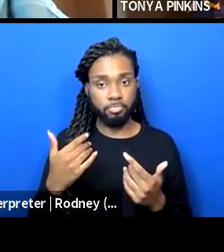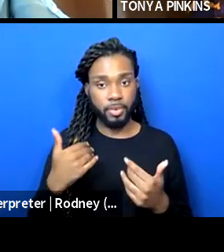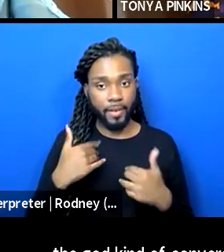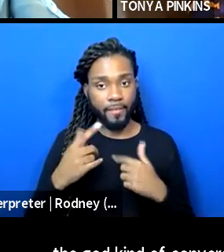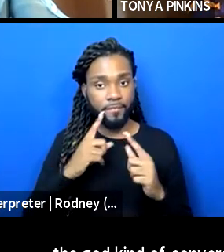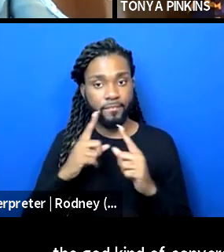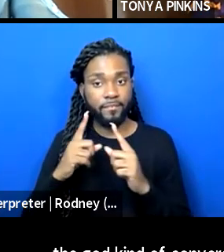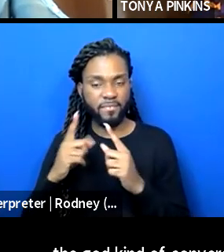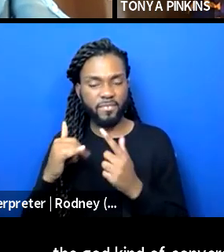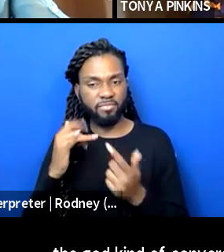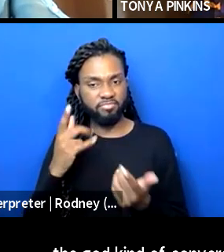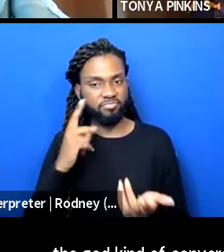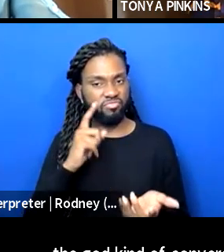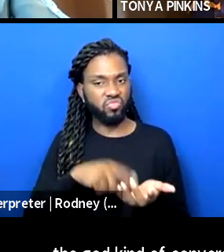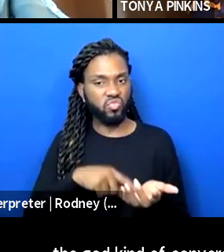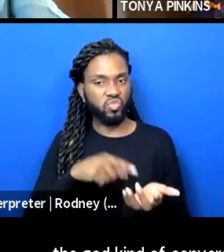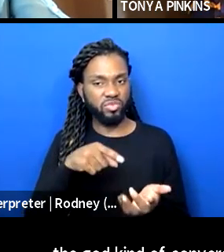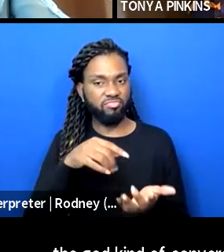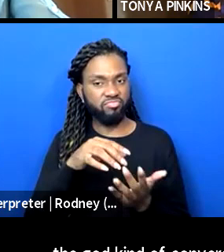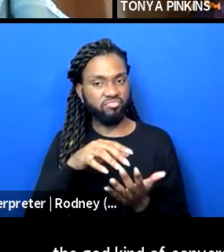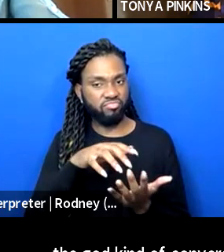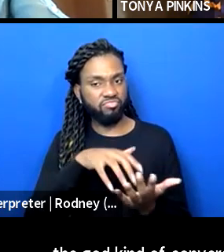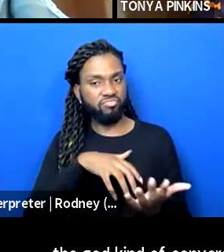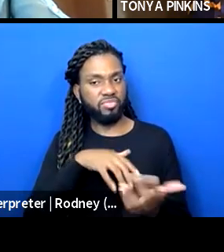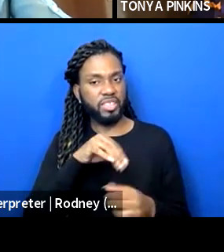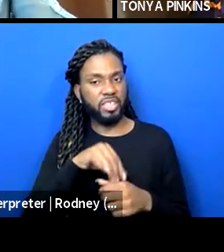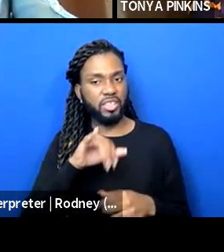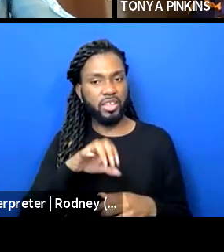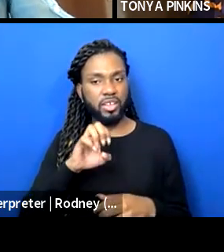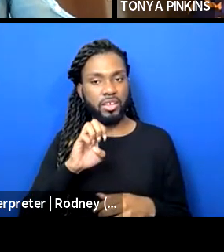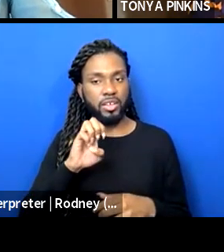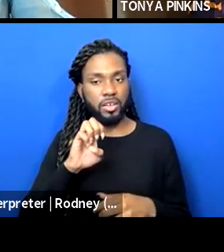these essays. And just, I think the older I get,